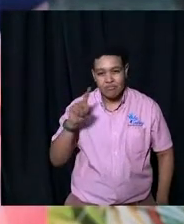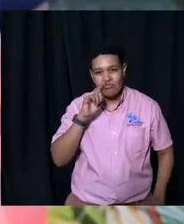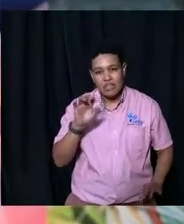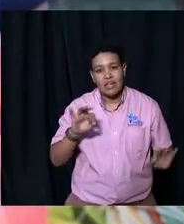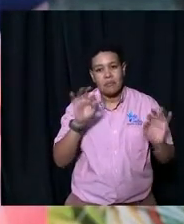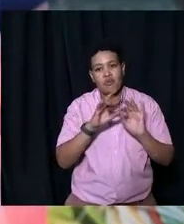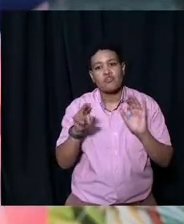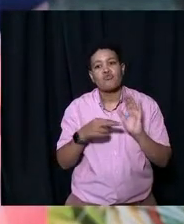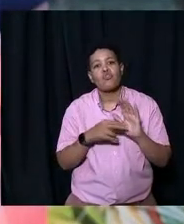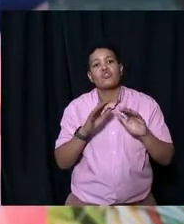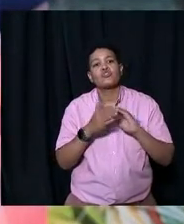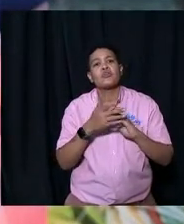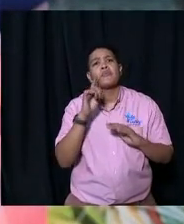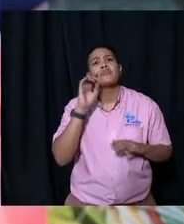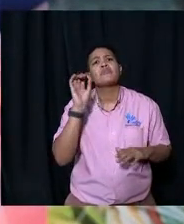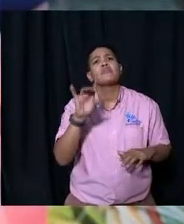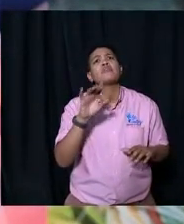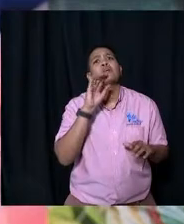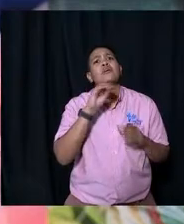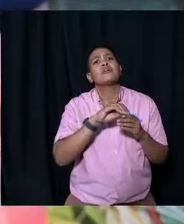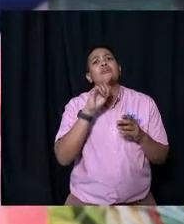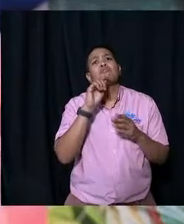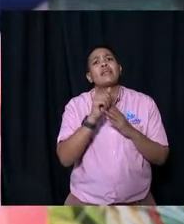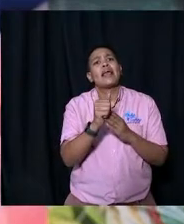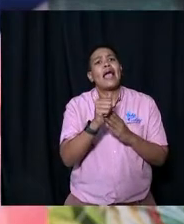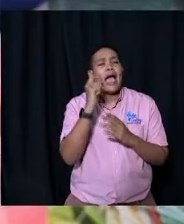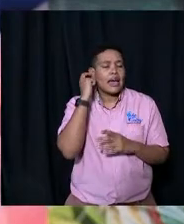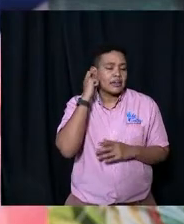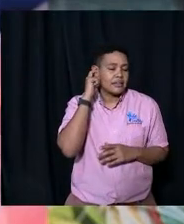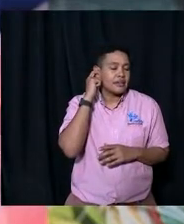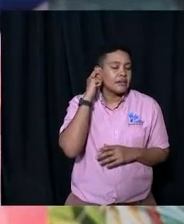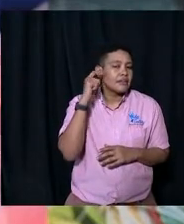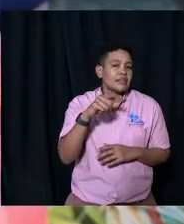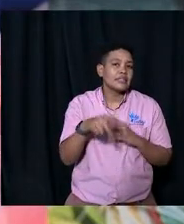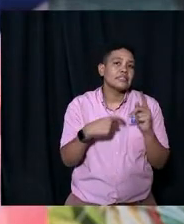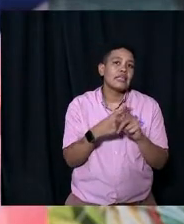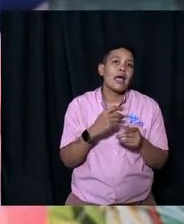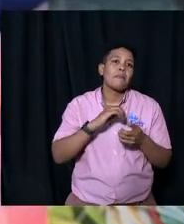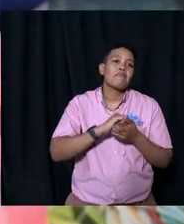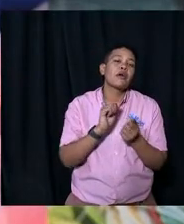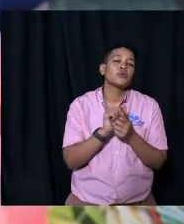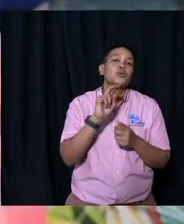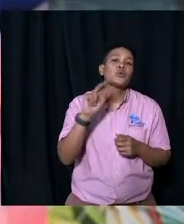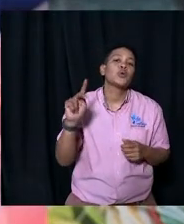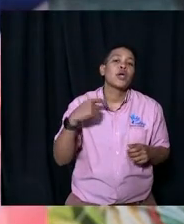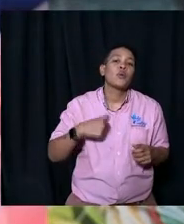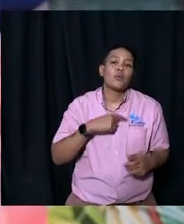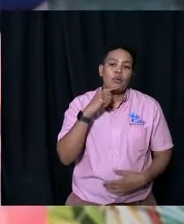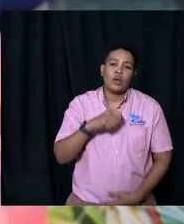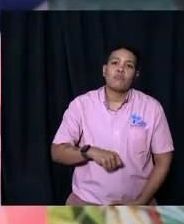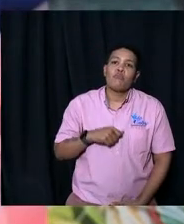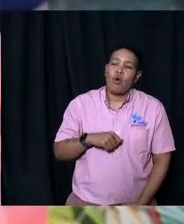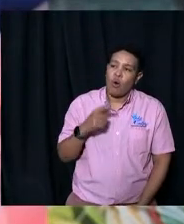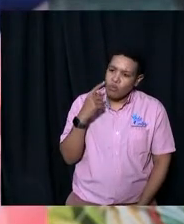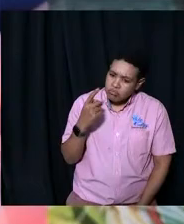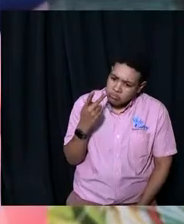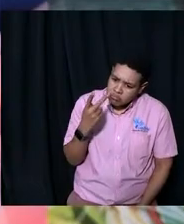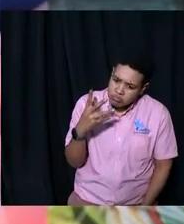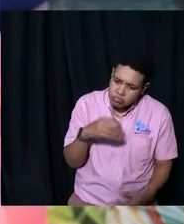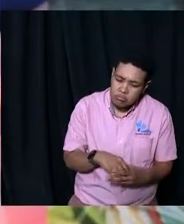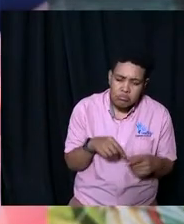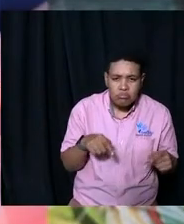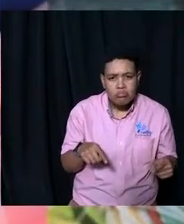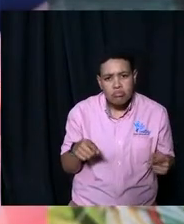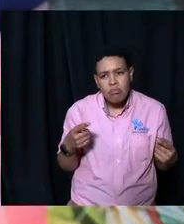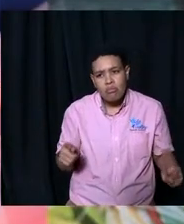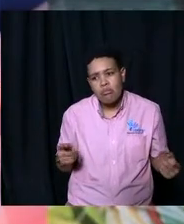important role that Jamaica has played in guiding this type of partnership with the UK, and we are very proud to have been a part